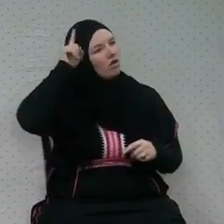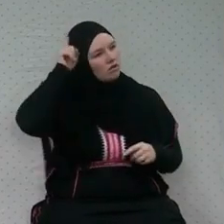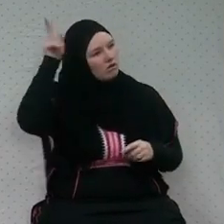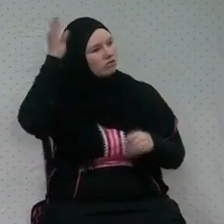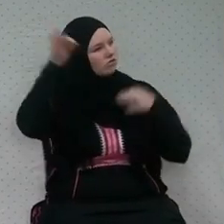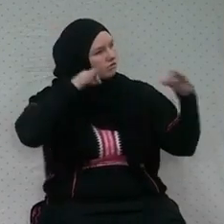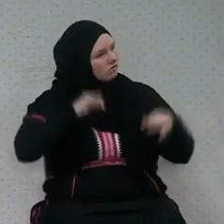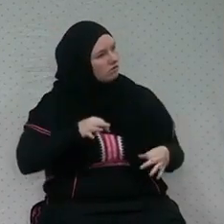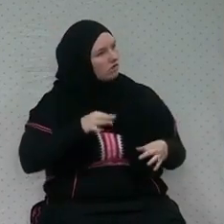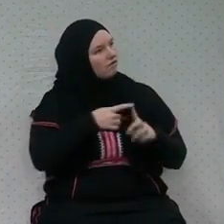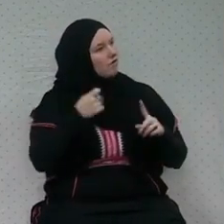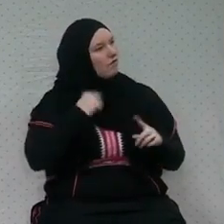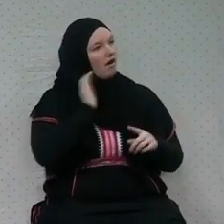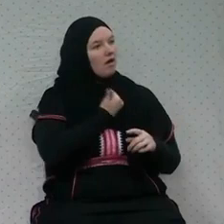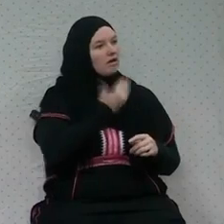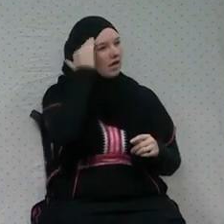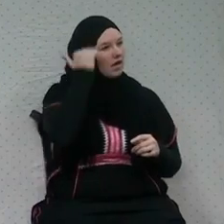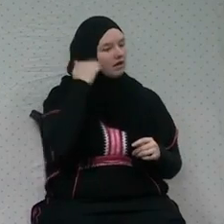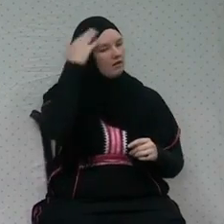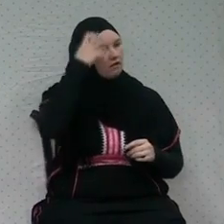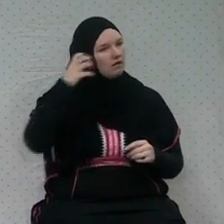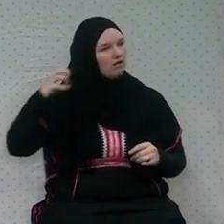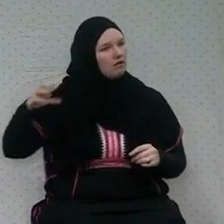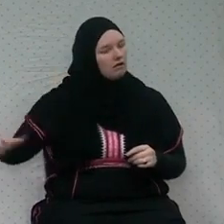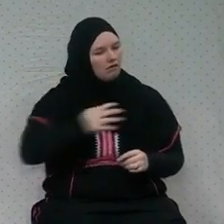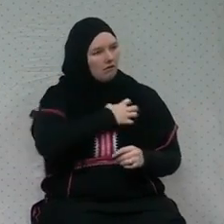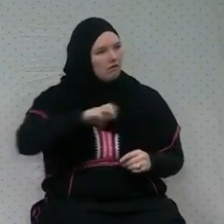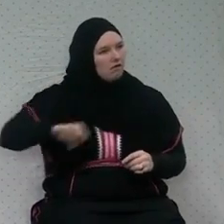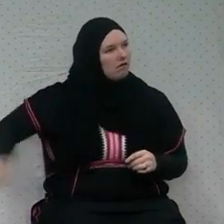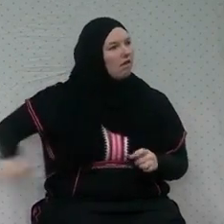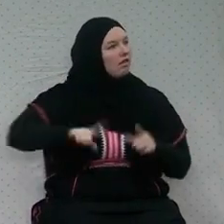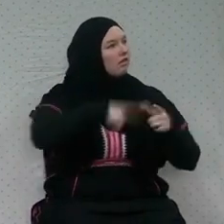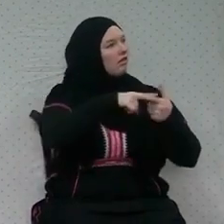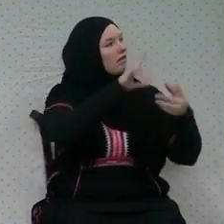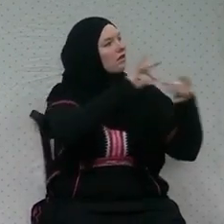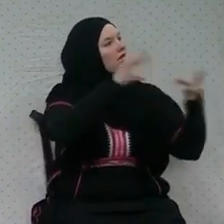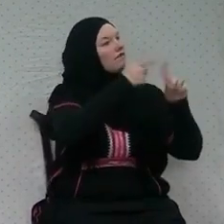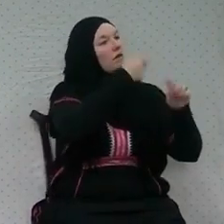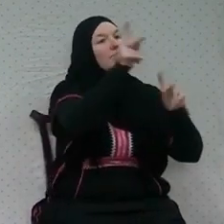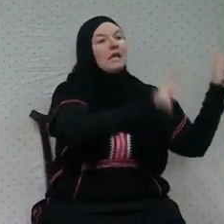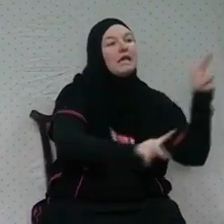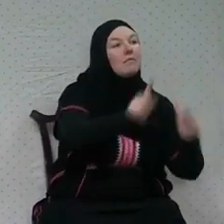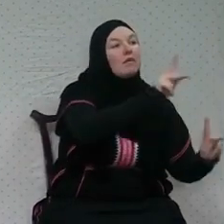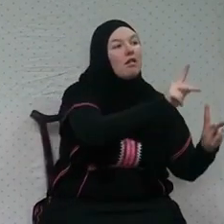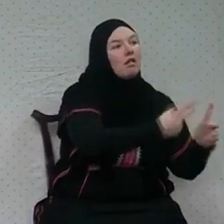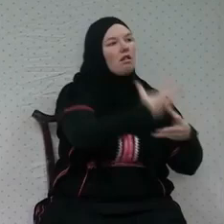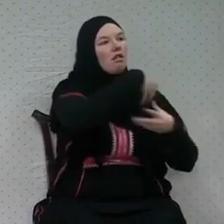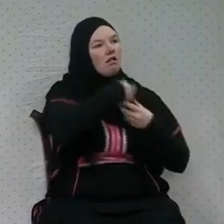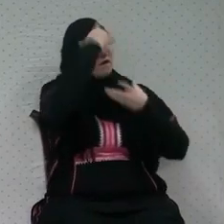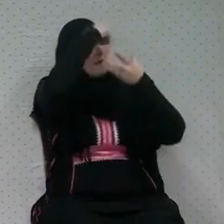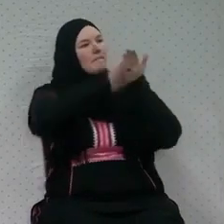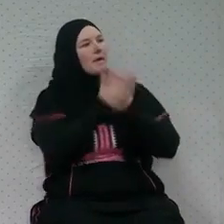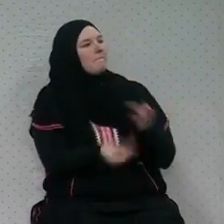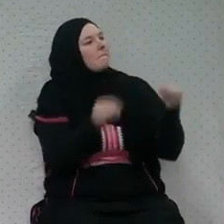instructions from our heads and from our hearts, then the words of people become important.